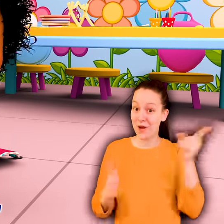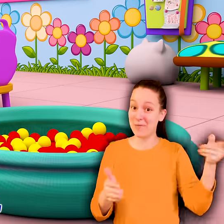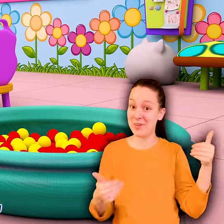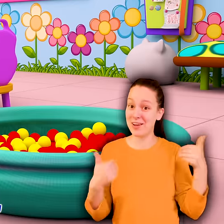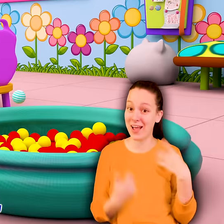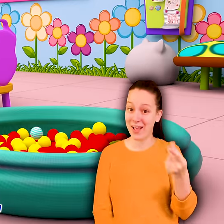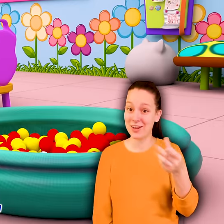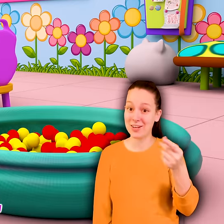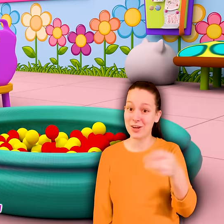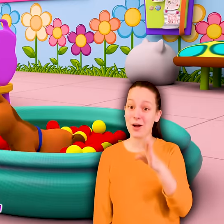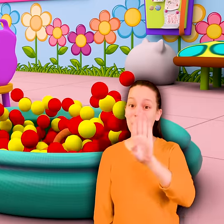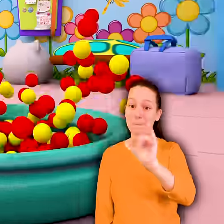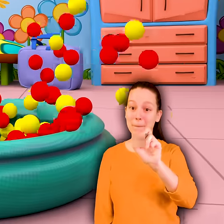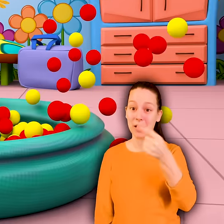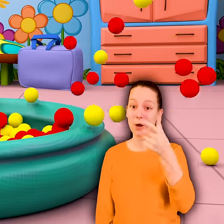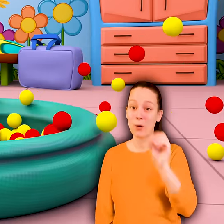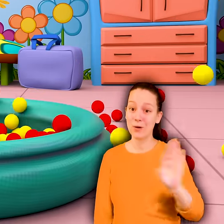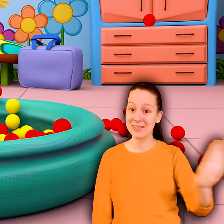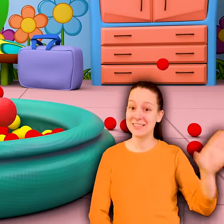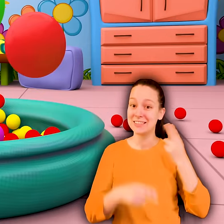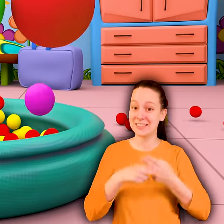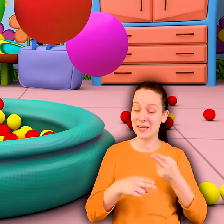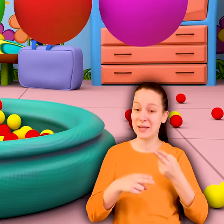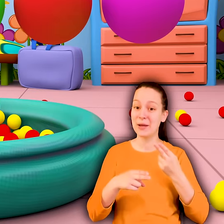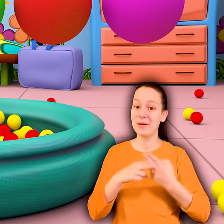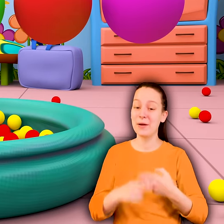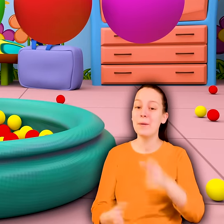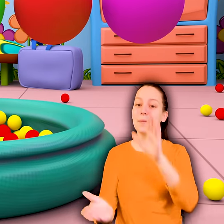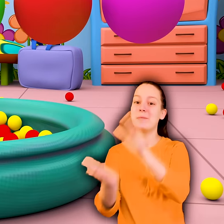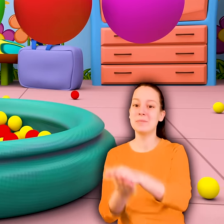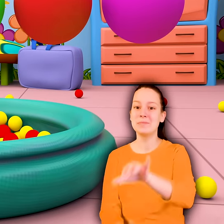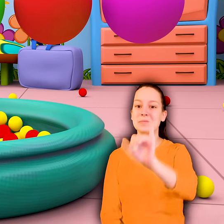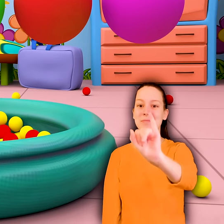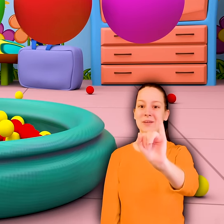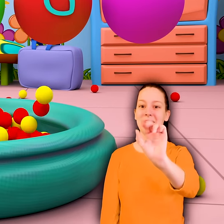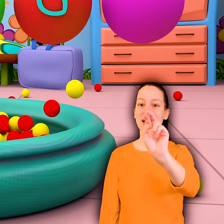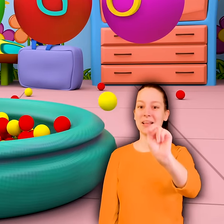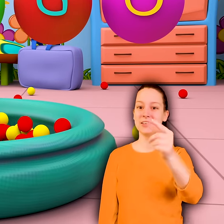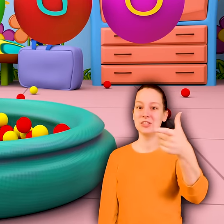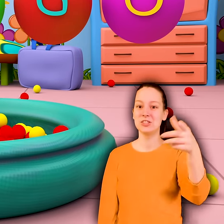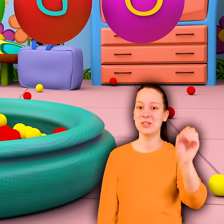there was a farm who had a dog and bingo was his name-o